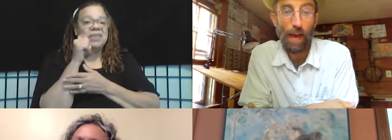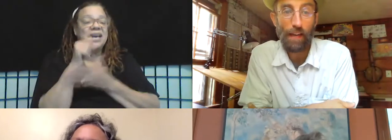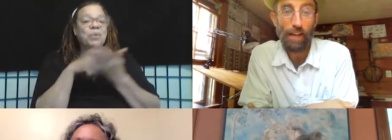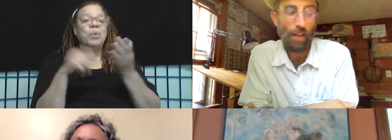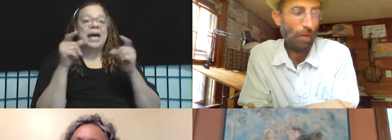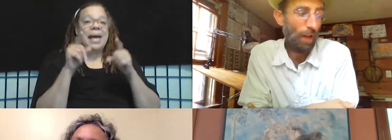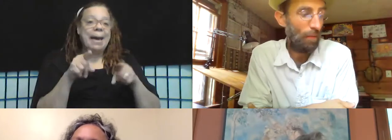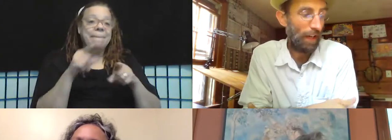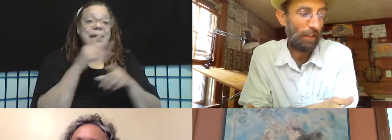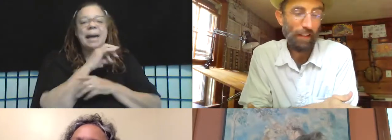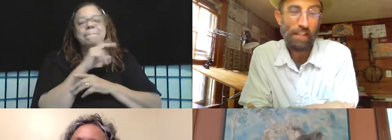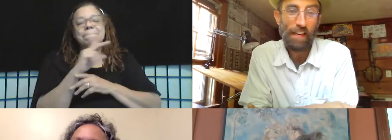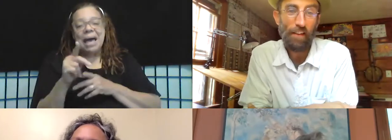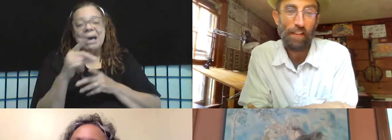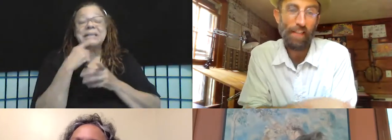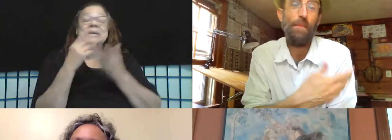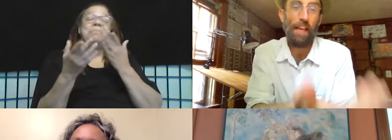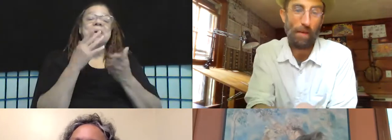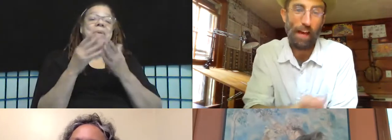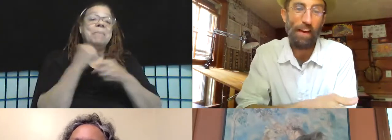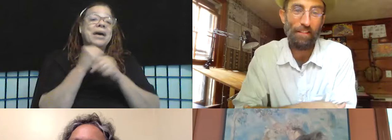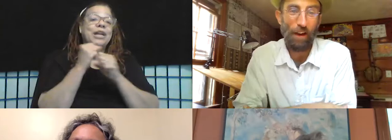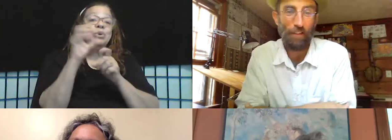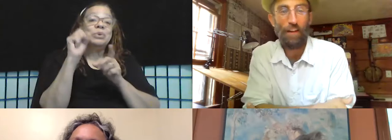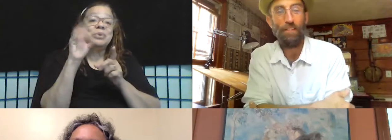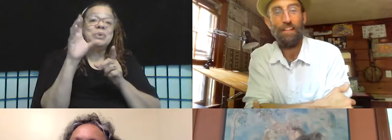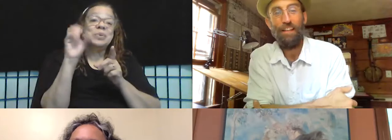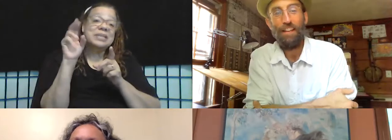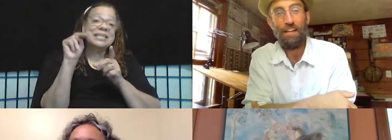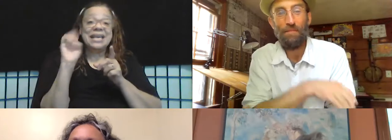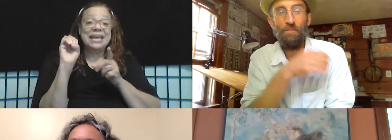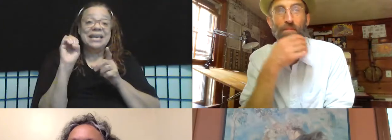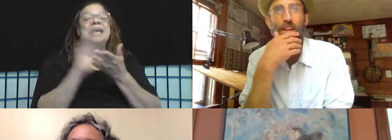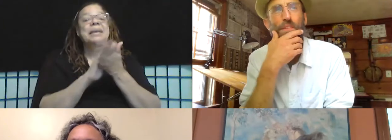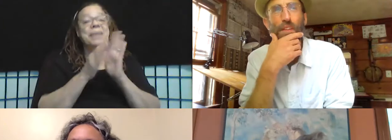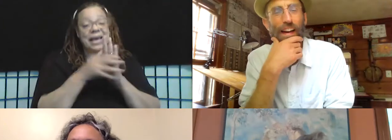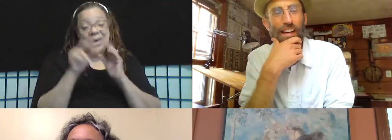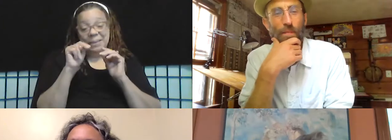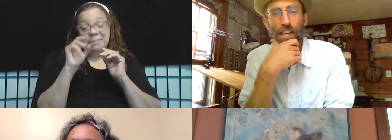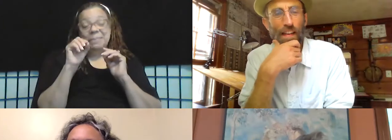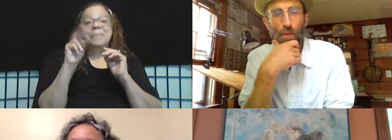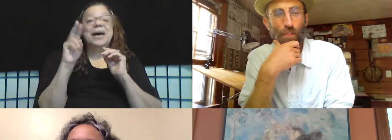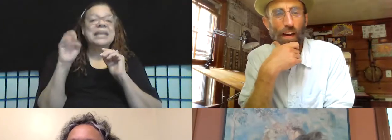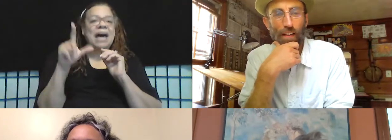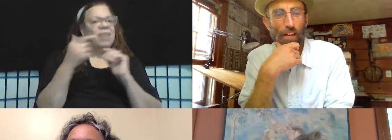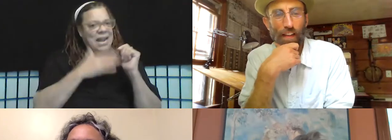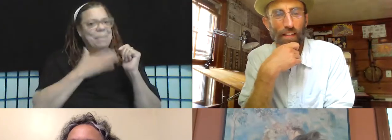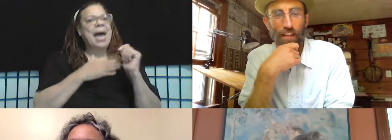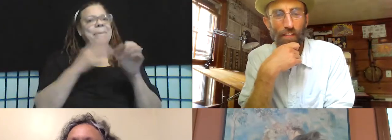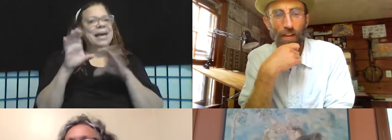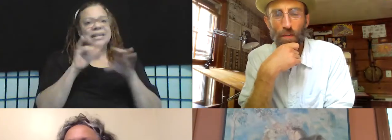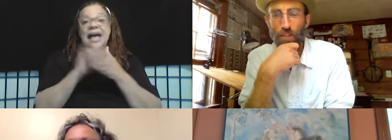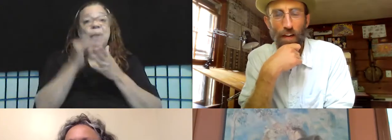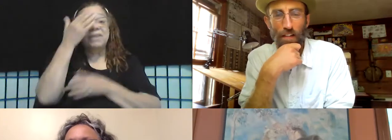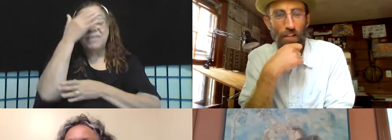I got back and I thought, well, I'll make a little zine out of this, and it became that graphic novel. And I'm so glad I did, because I would have forgotten all that